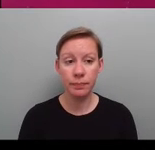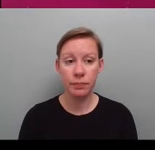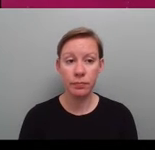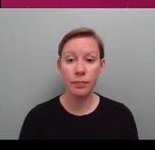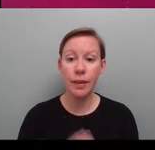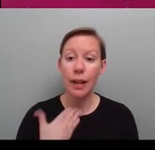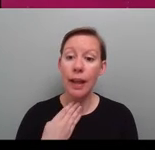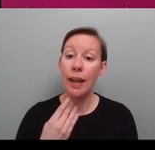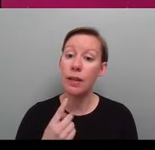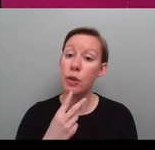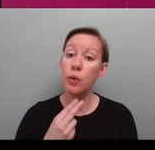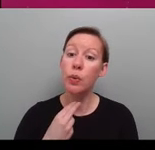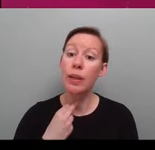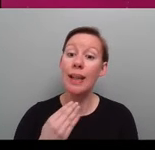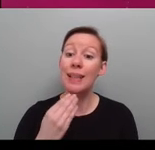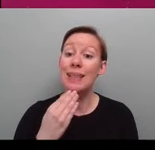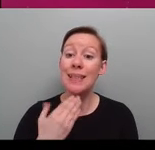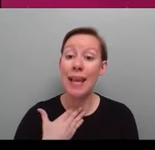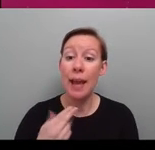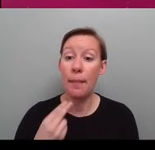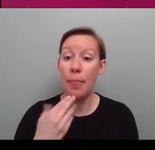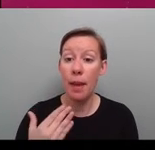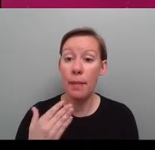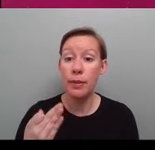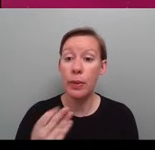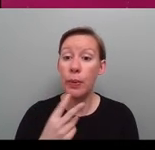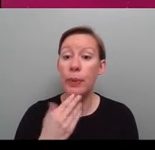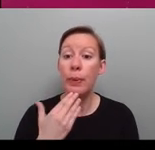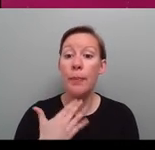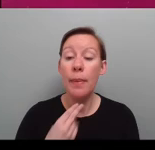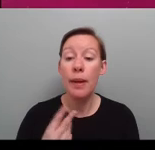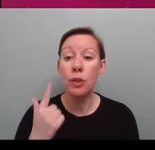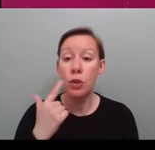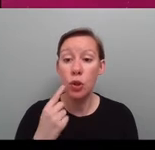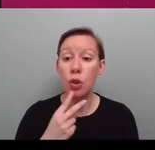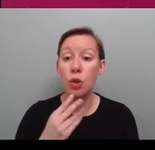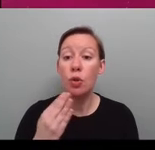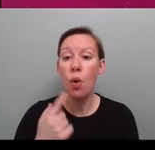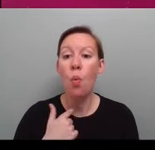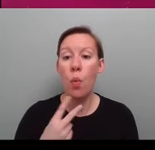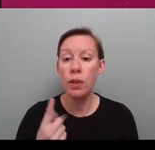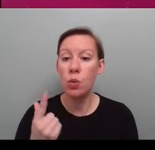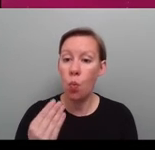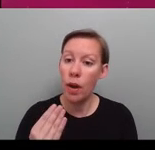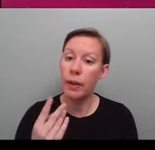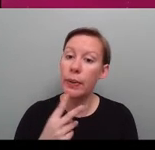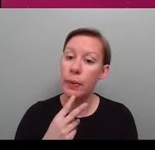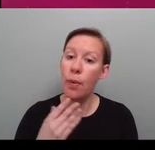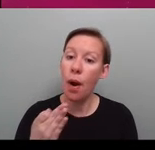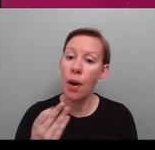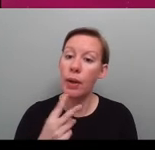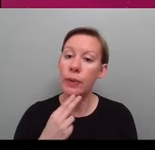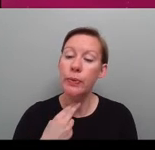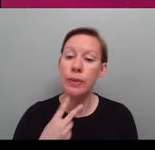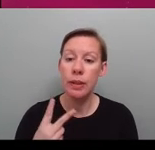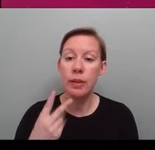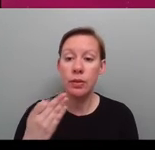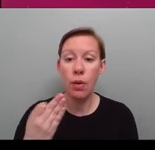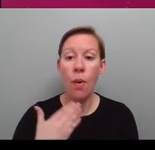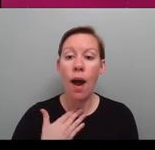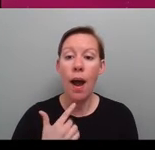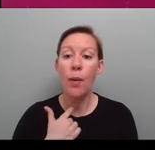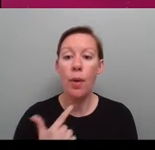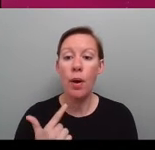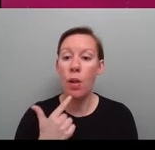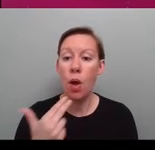to find them. And you can always name them so that way you make sure that you know which one you're using. So I'm going to go ahead and log